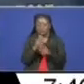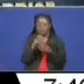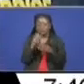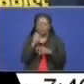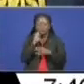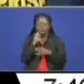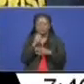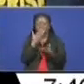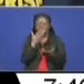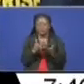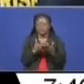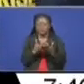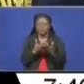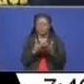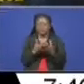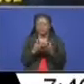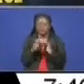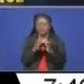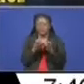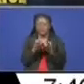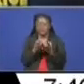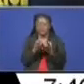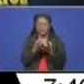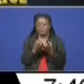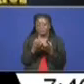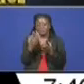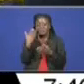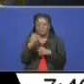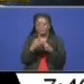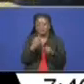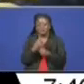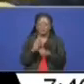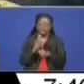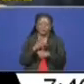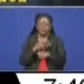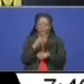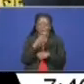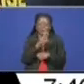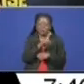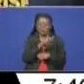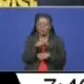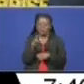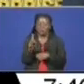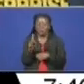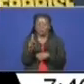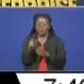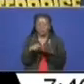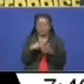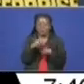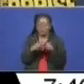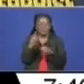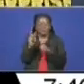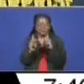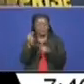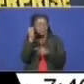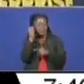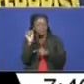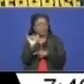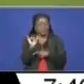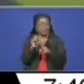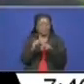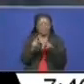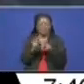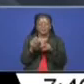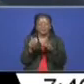fight them off. Last year we was up 3-1. This year, people thought it would have been deja vu. However, the Hitmen came out on